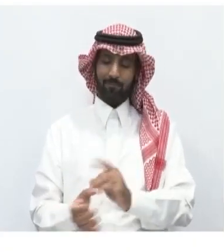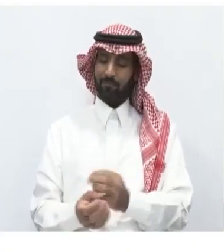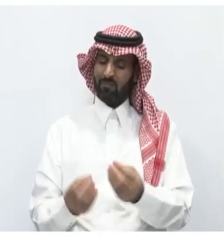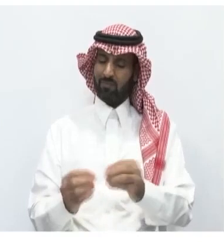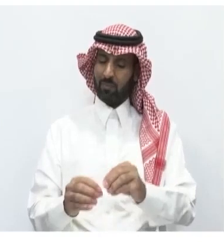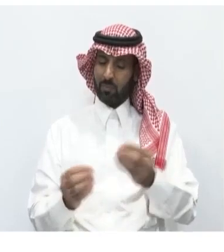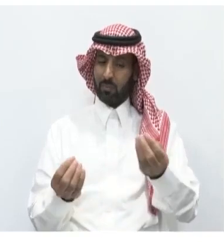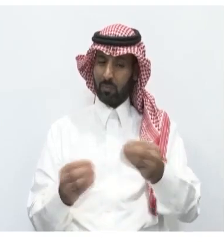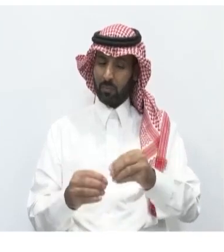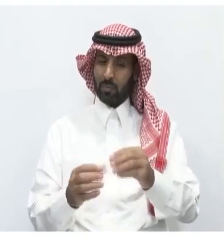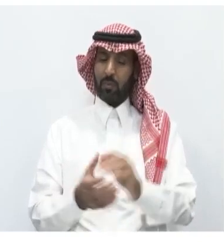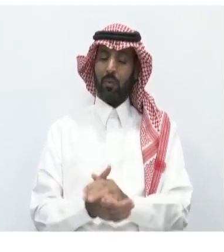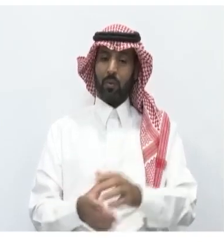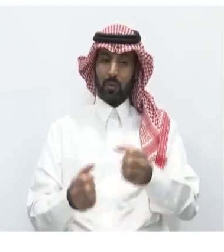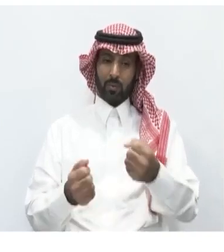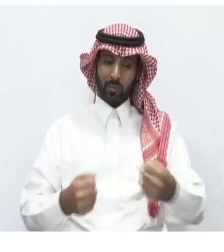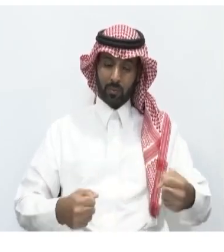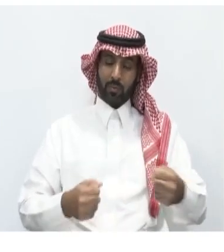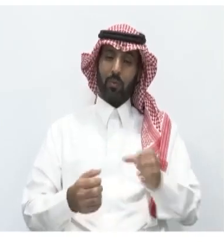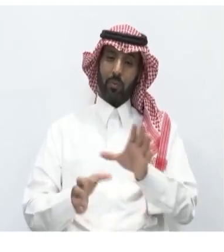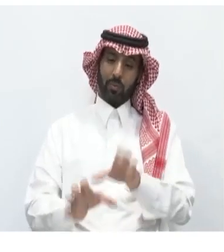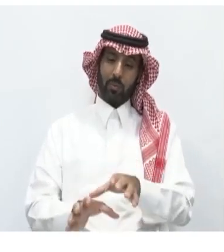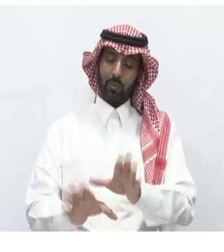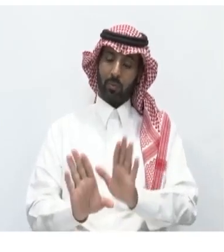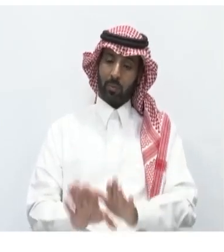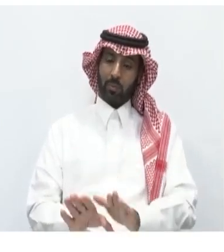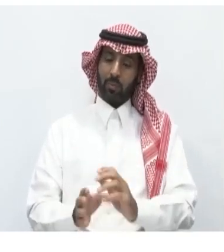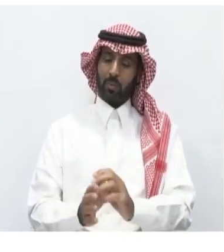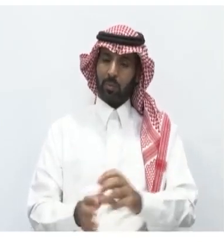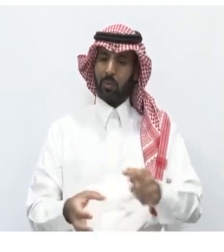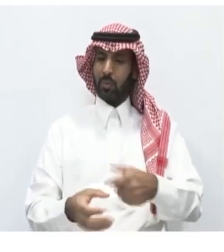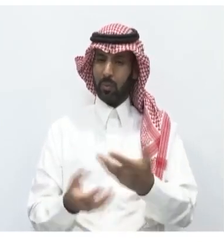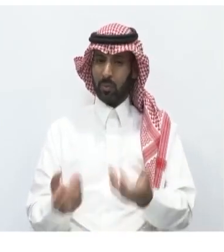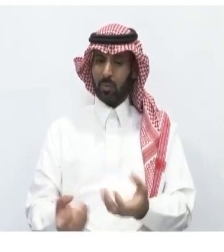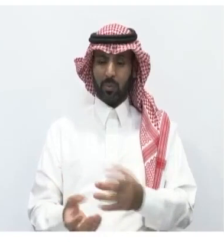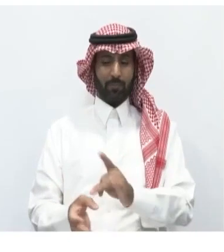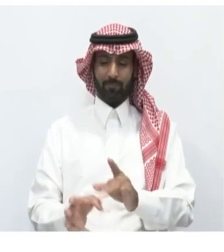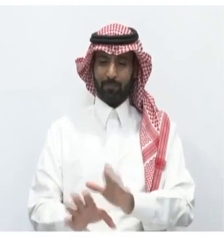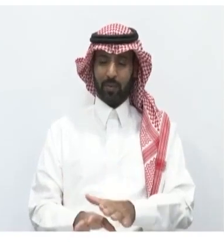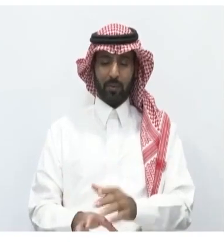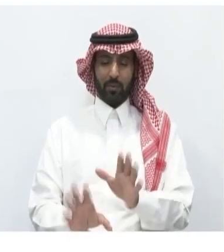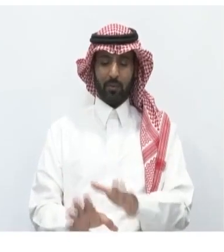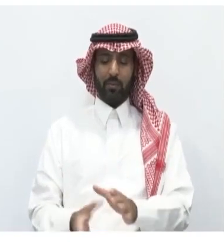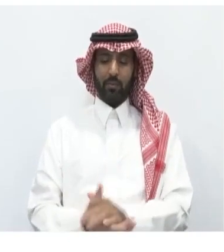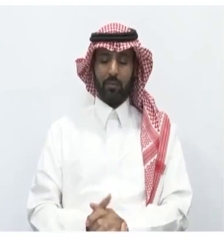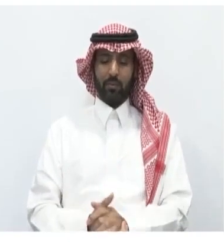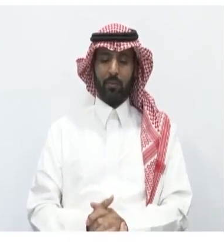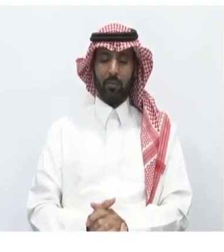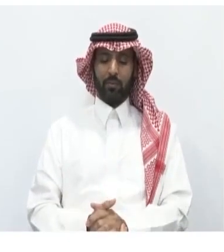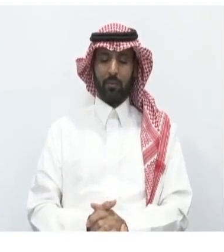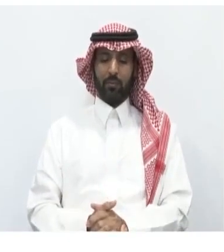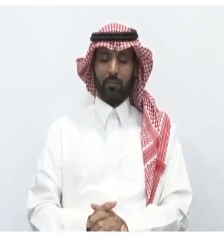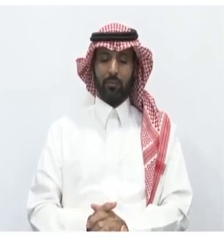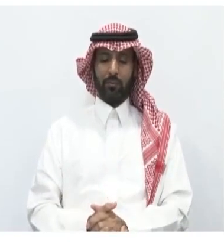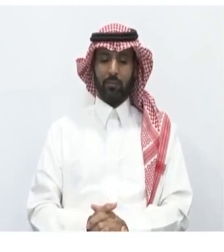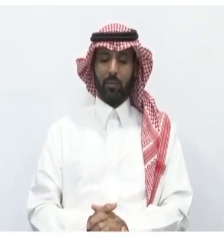put them in the oven more. The potatoes are not cooked quite perfectly. Disagree